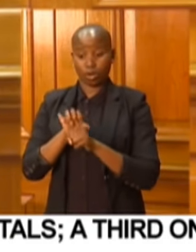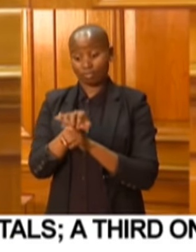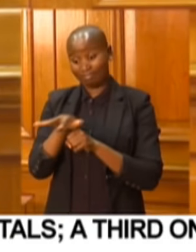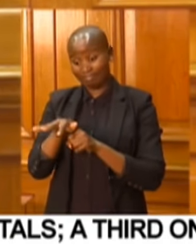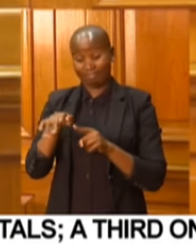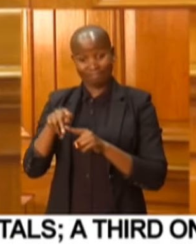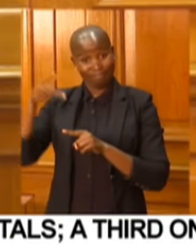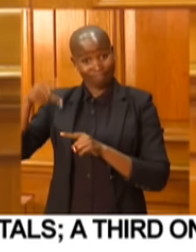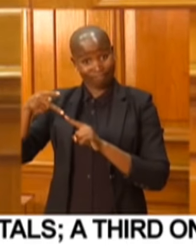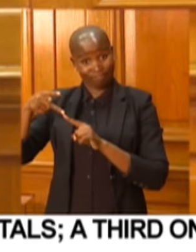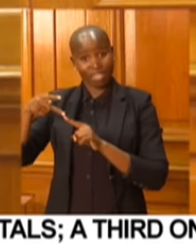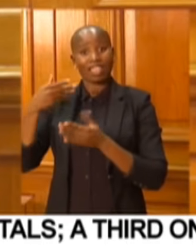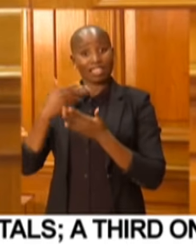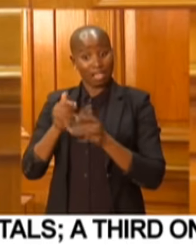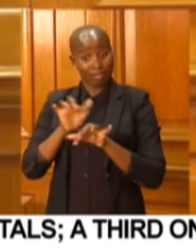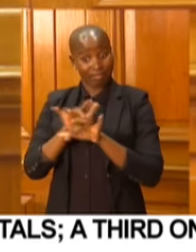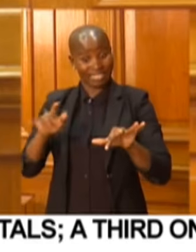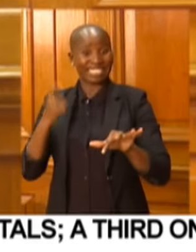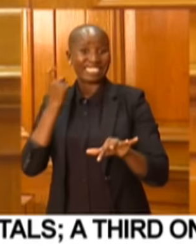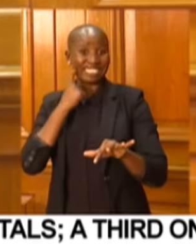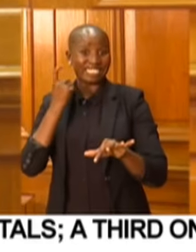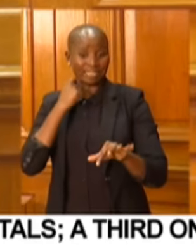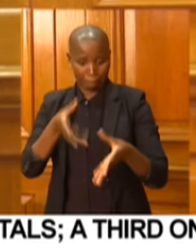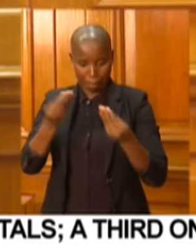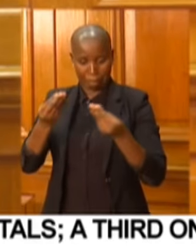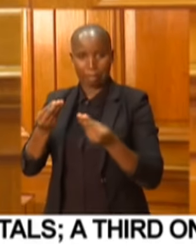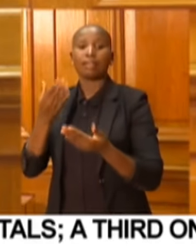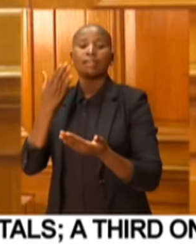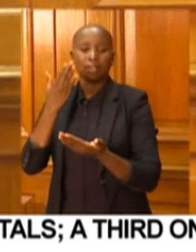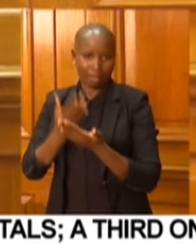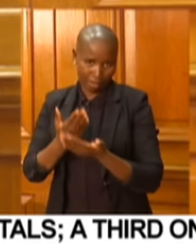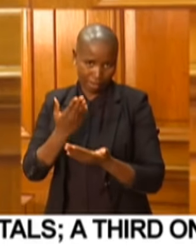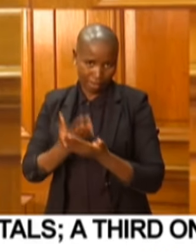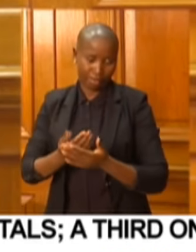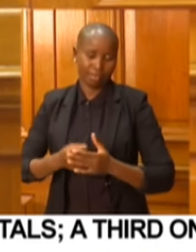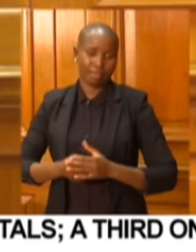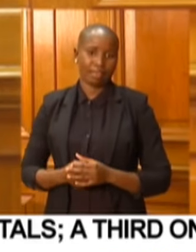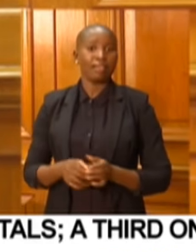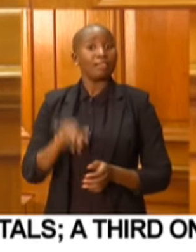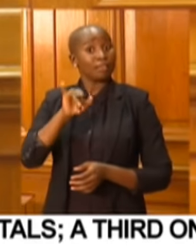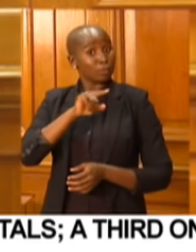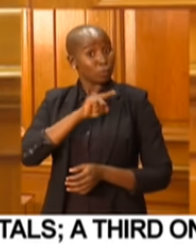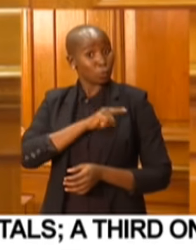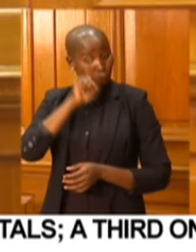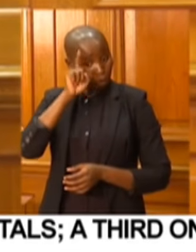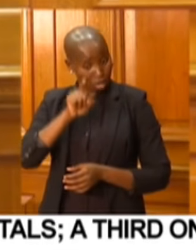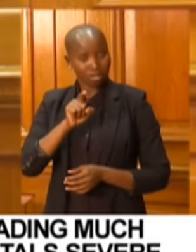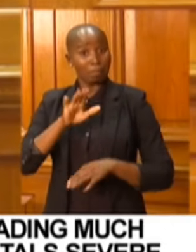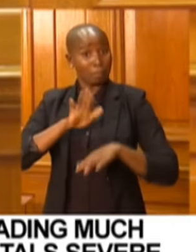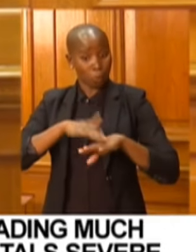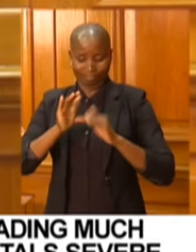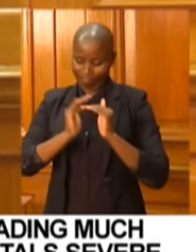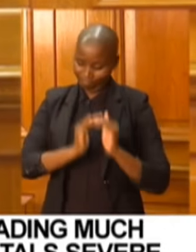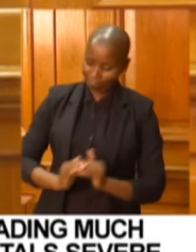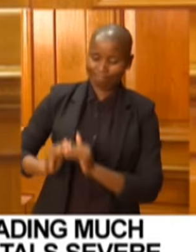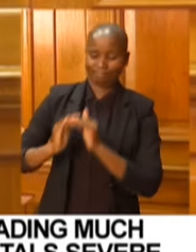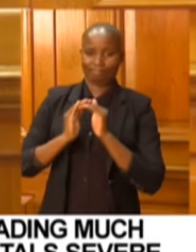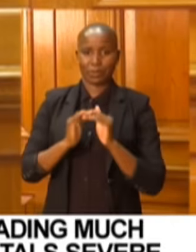easily, it is vital that we each become even more cautious about